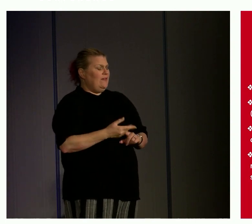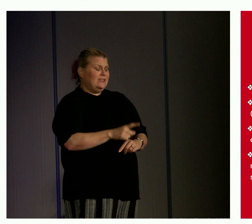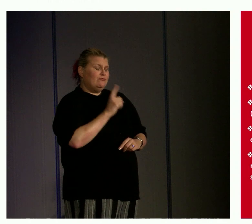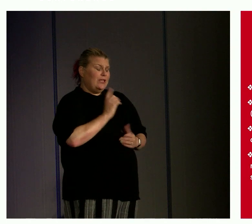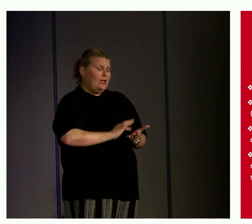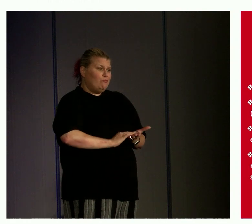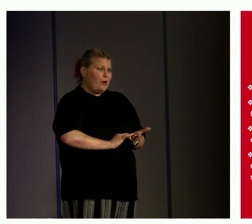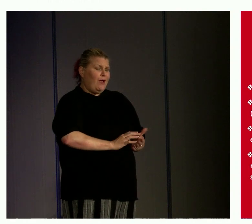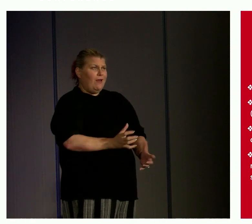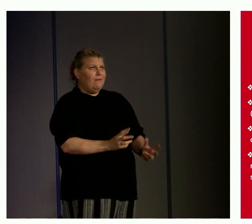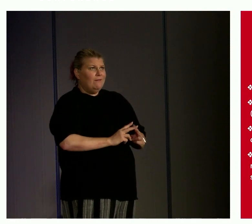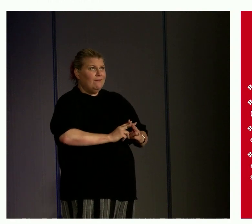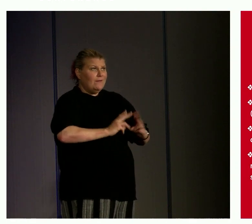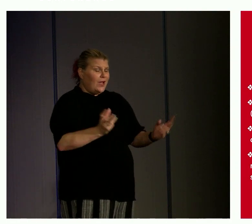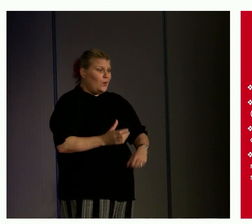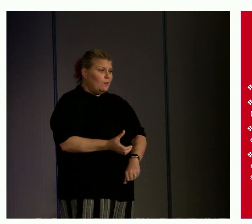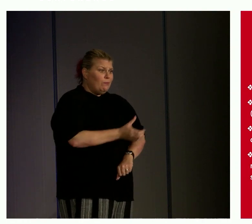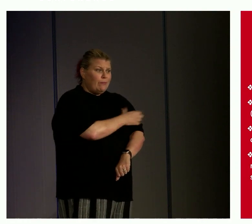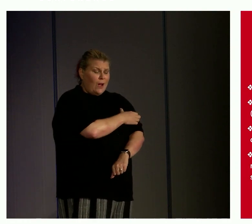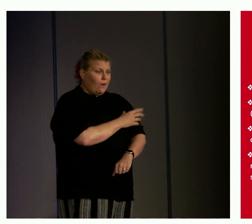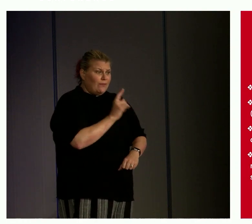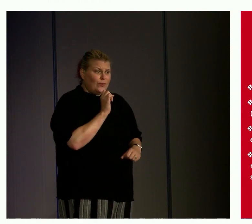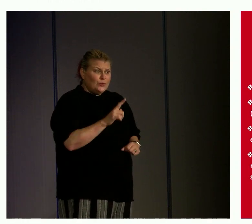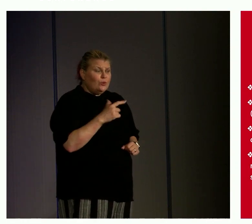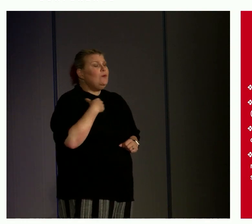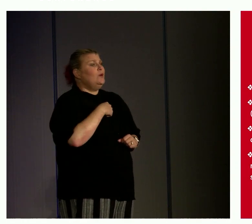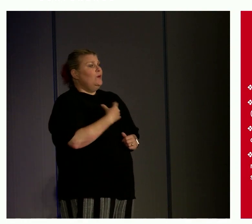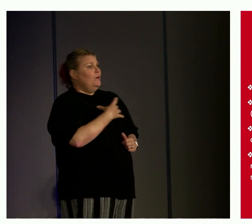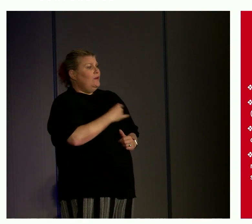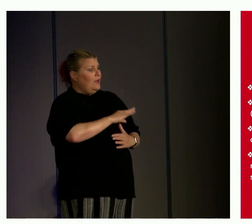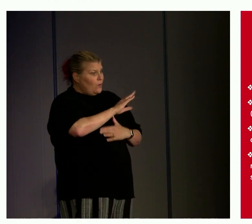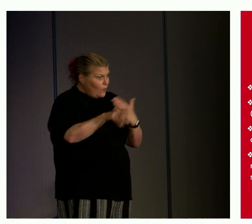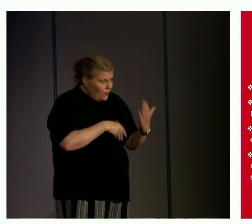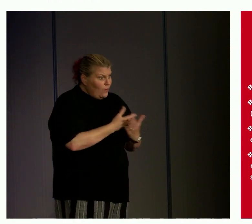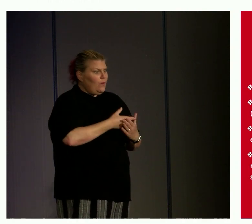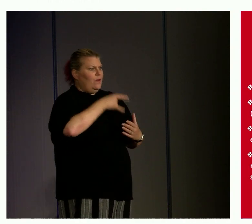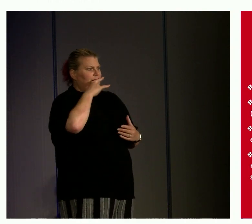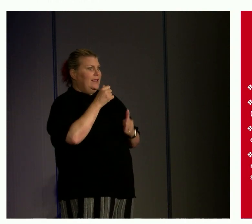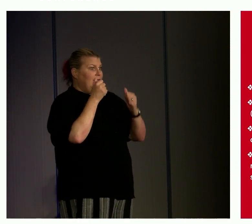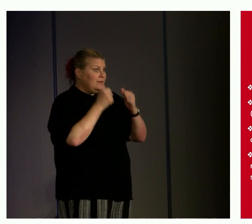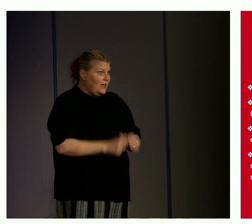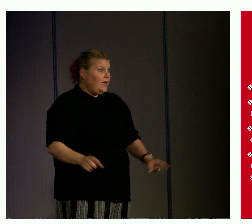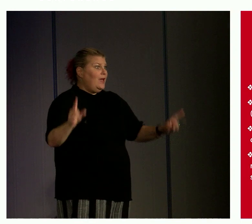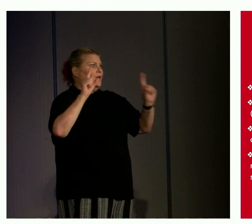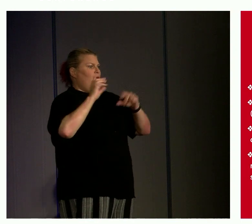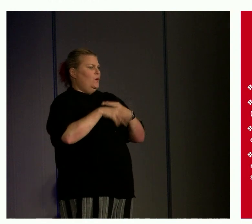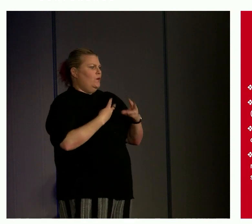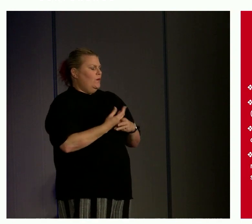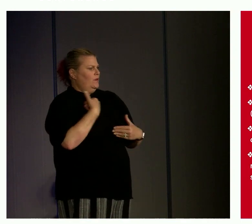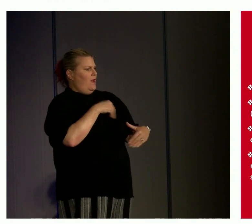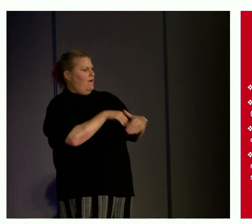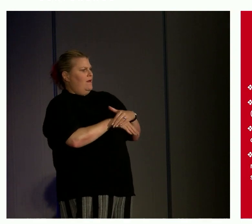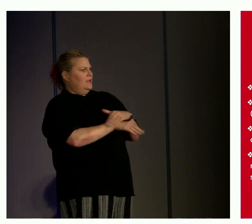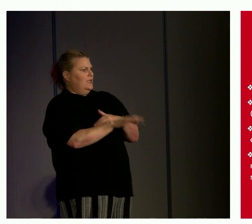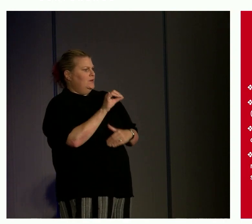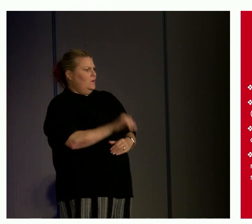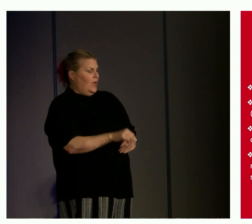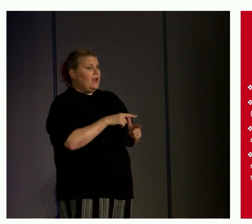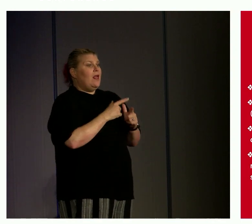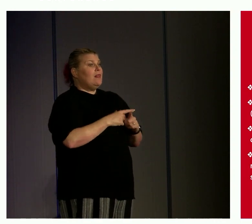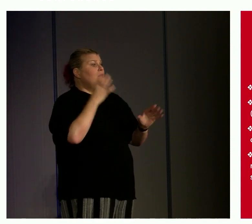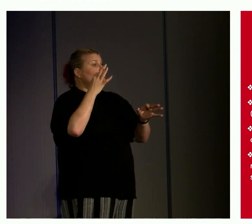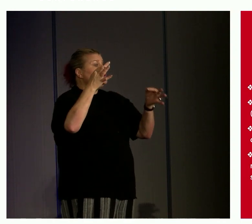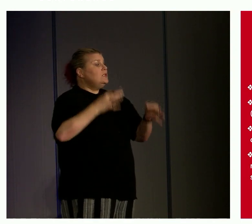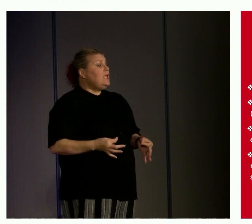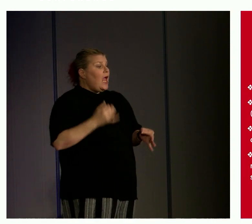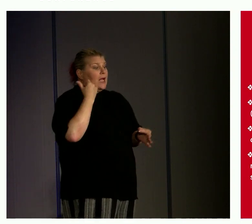really powerful tool, and we really would like all the kids everywhere in the world to have access to Braille and to decide whether